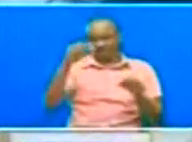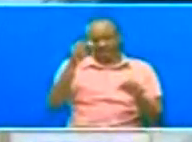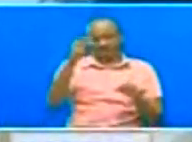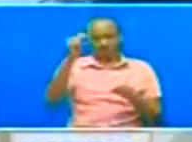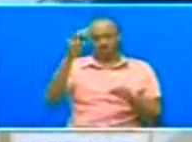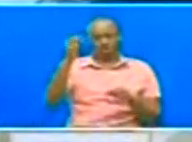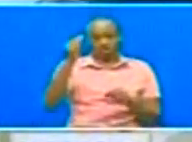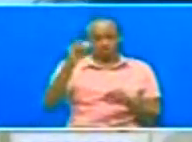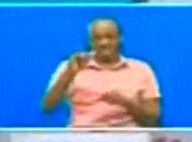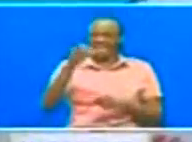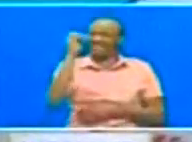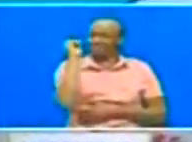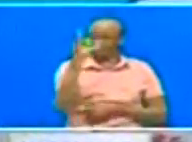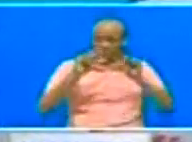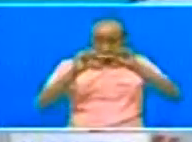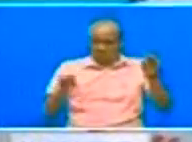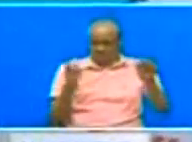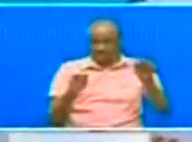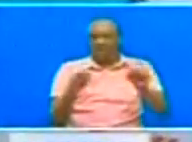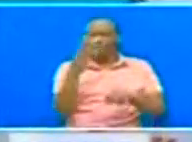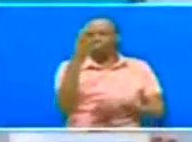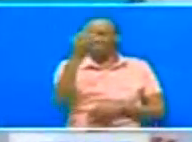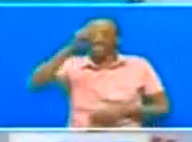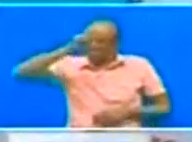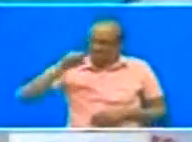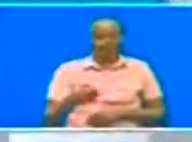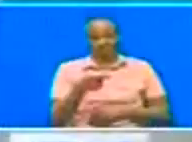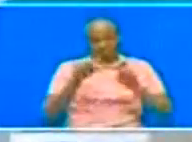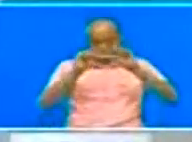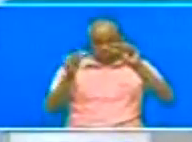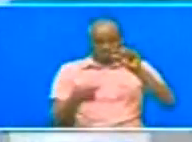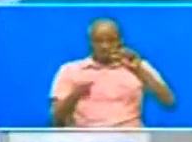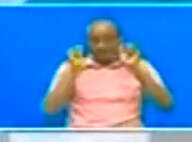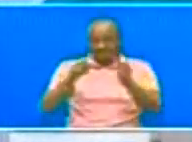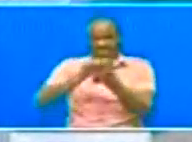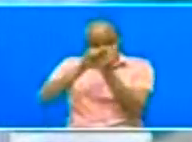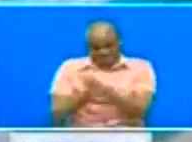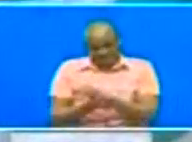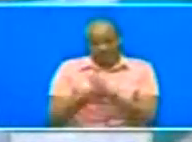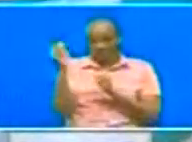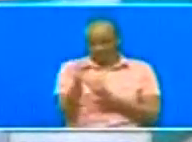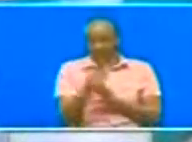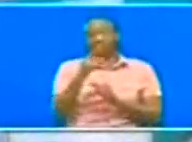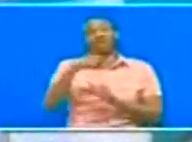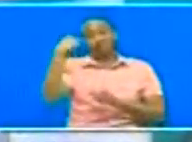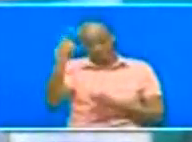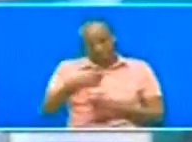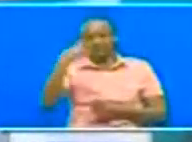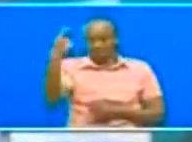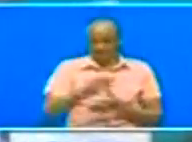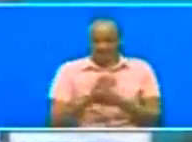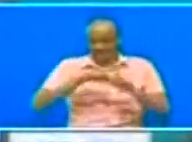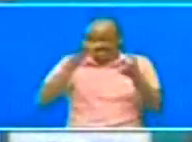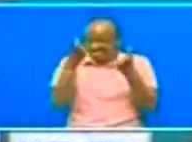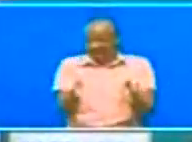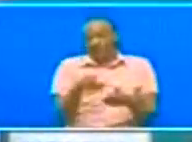is very expensive, costing 40,000 shillings. It has to be changed every month, and at the moment, Ruth